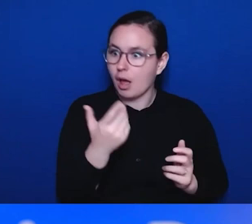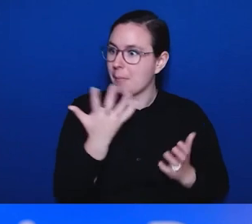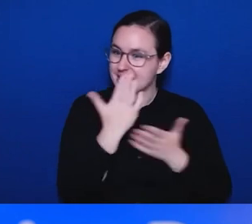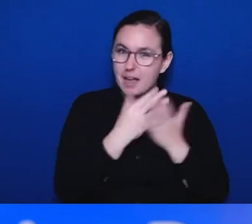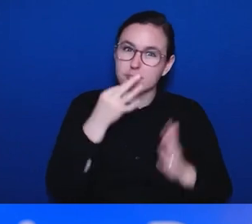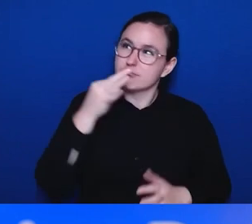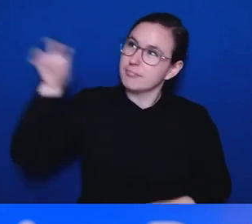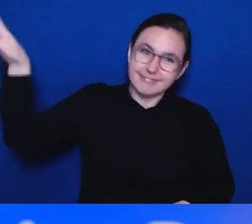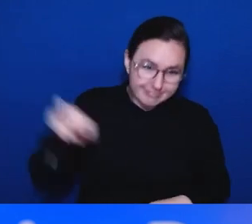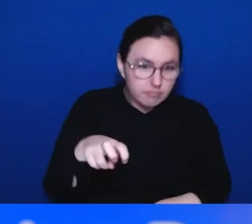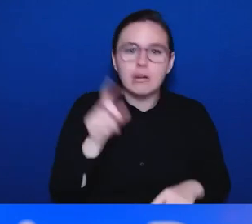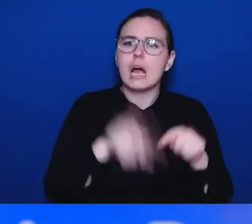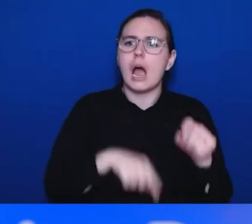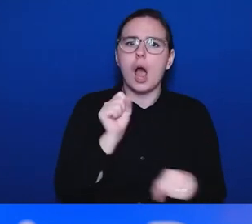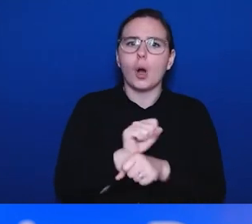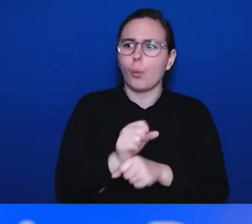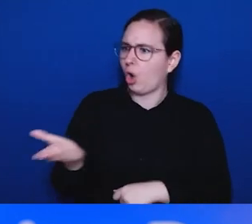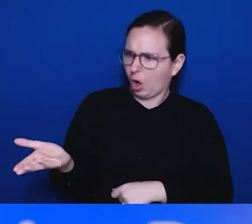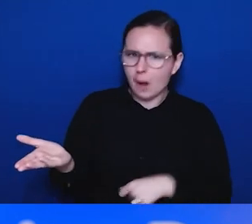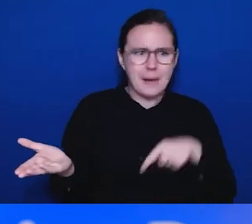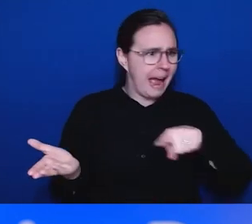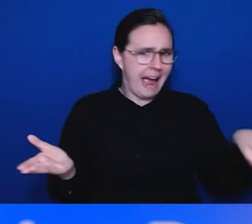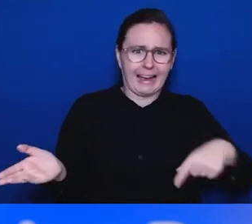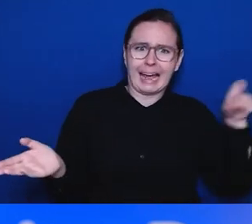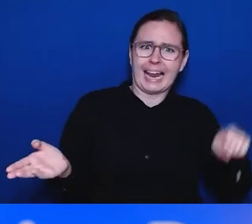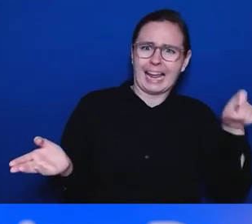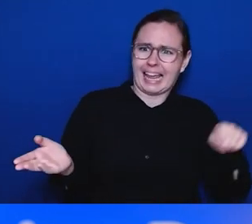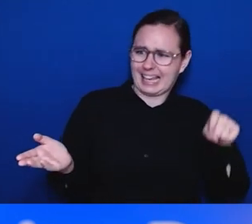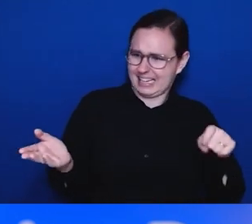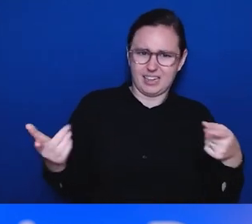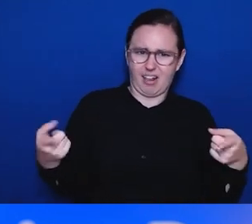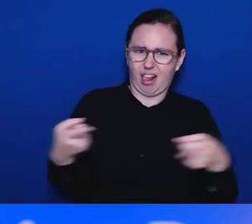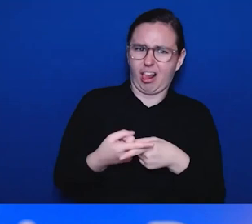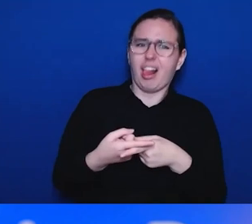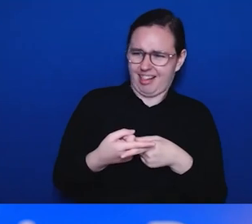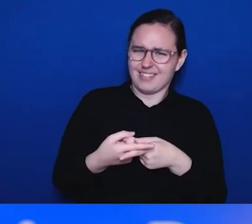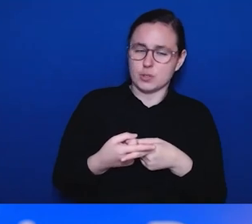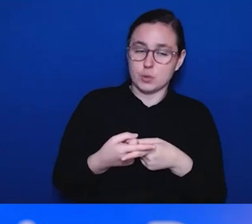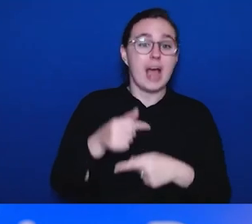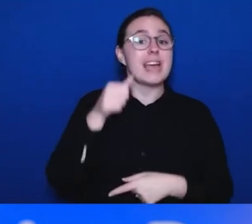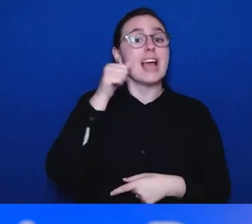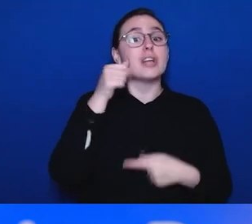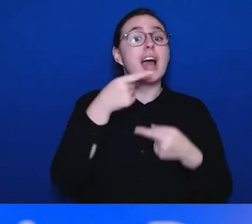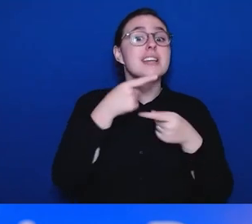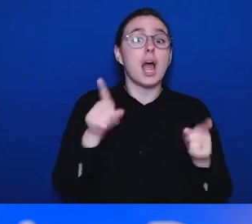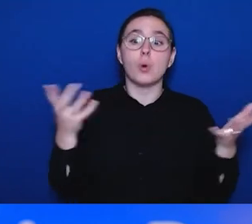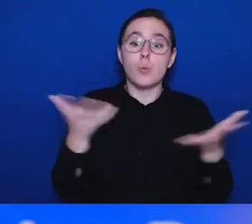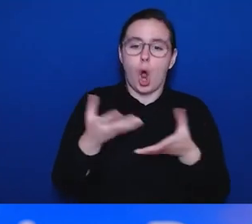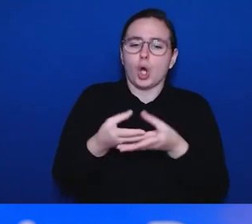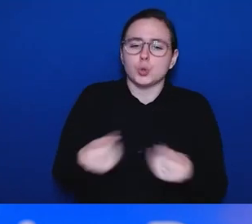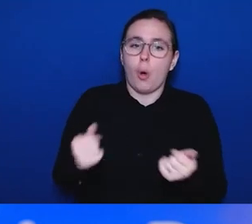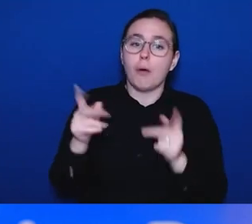on the sidelines when British Columbians are waiting in emergency rooms. So making sure that the credentials, that the expertise that those folks have